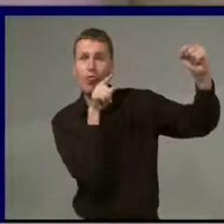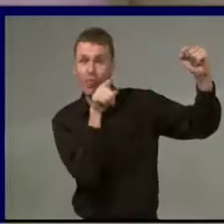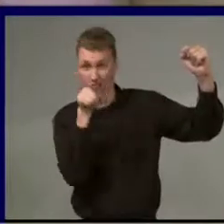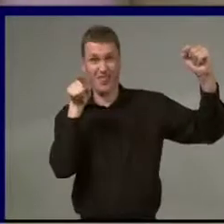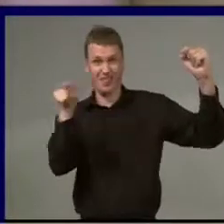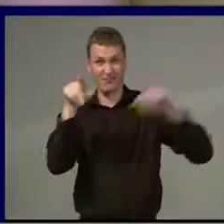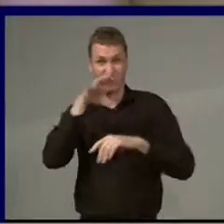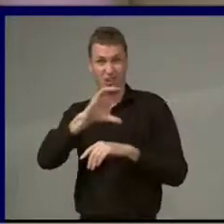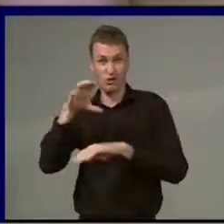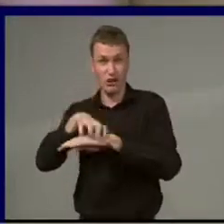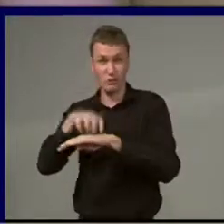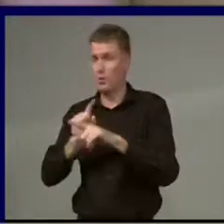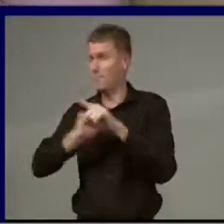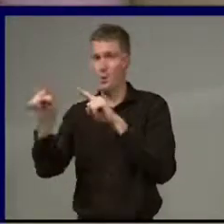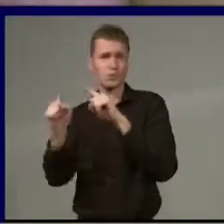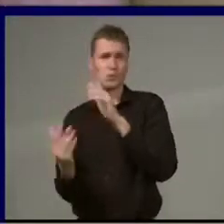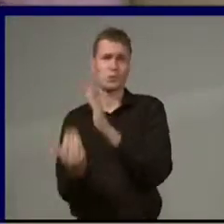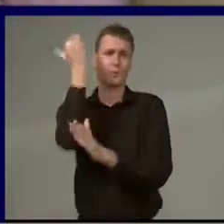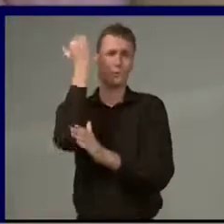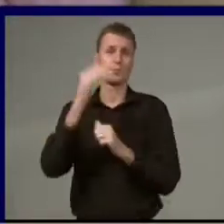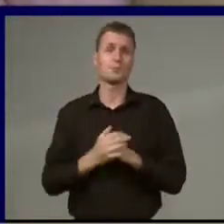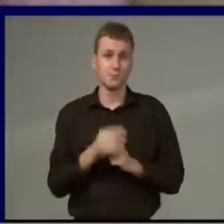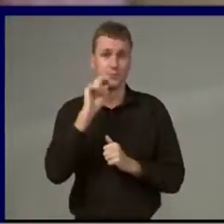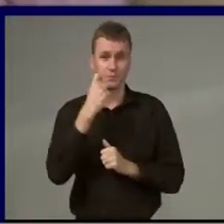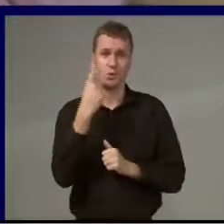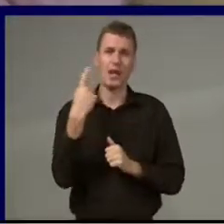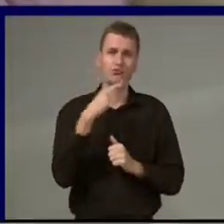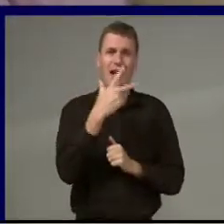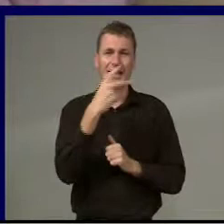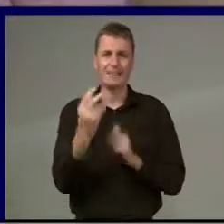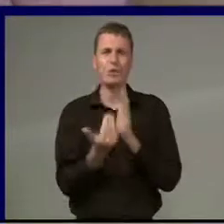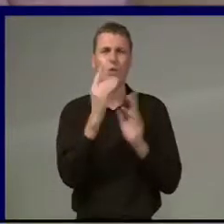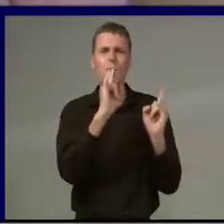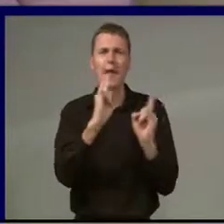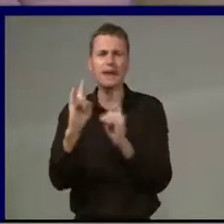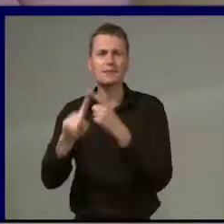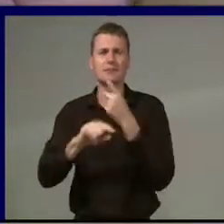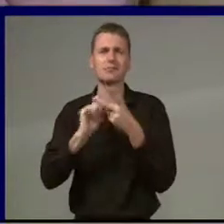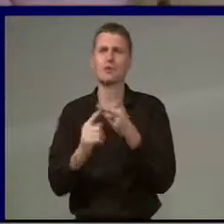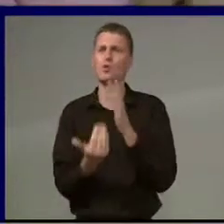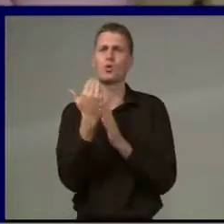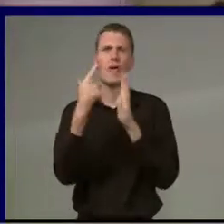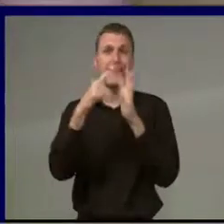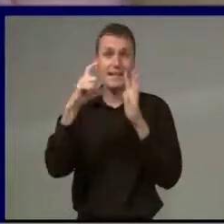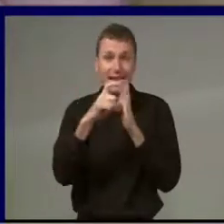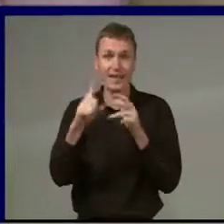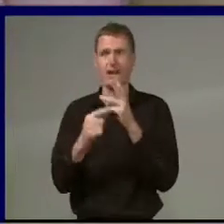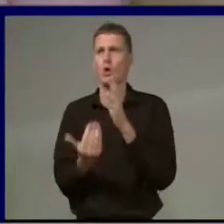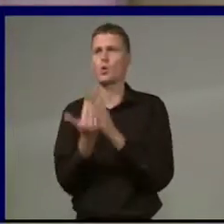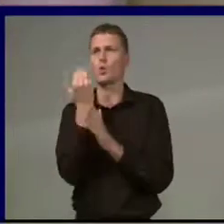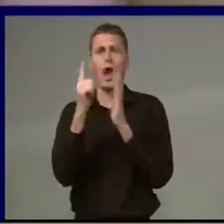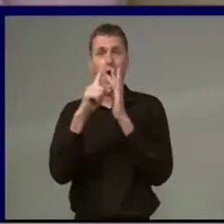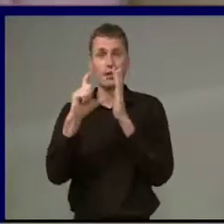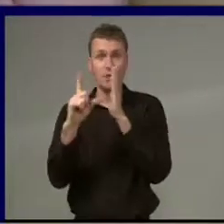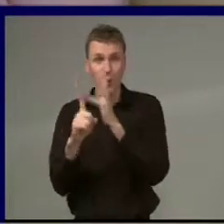about 380 odd hospital beds, new operating theatres, new emergency department, new intensive care units, and a whole range